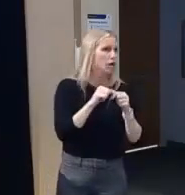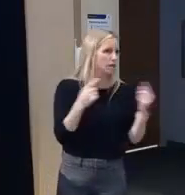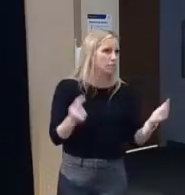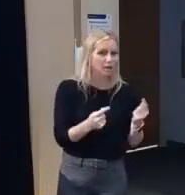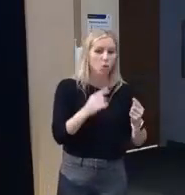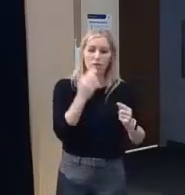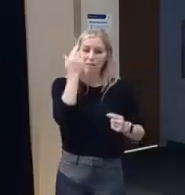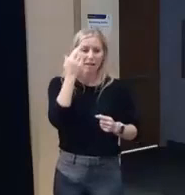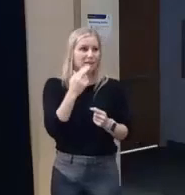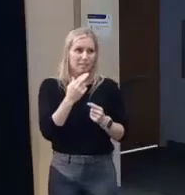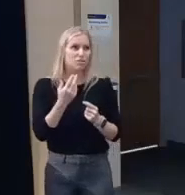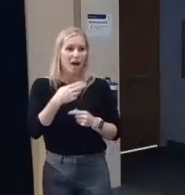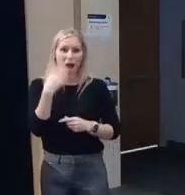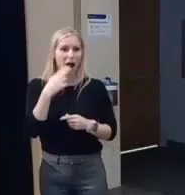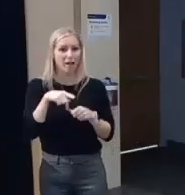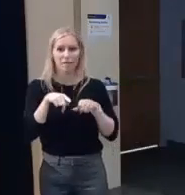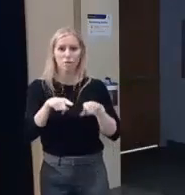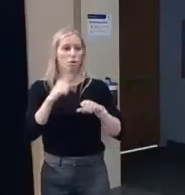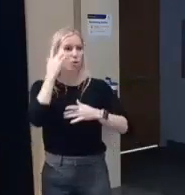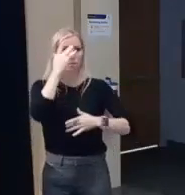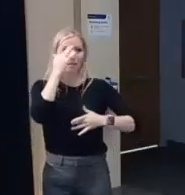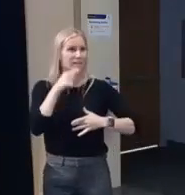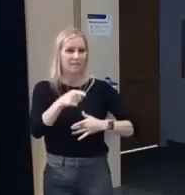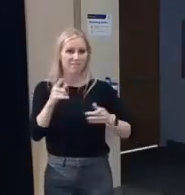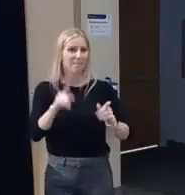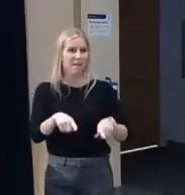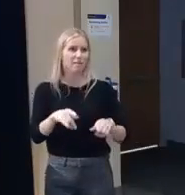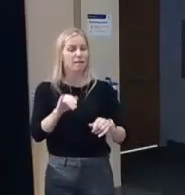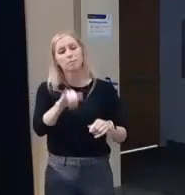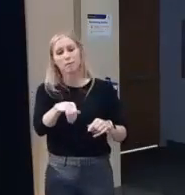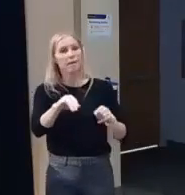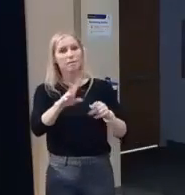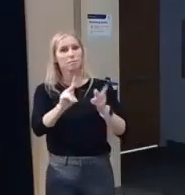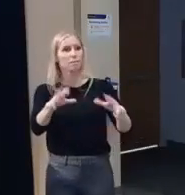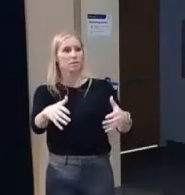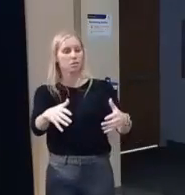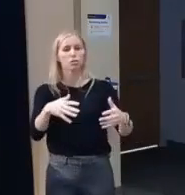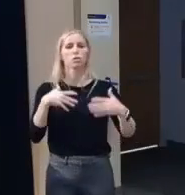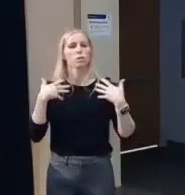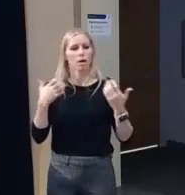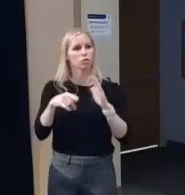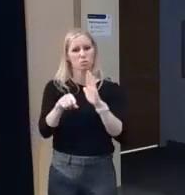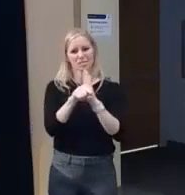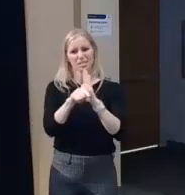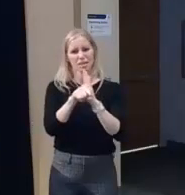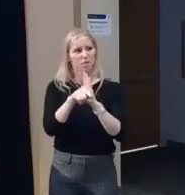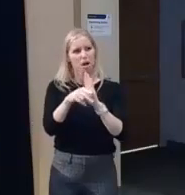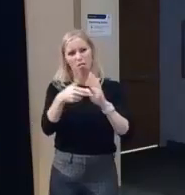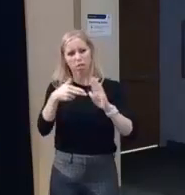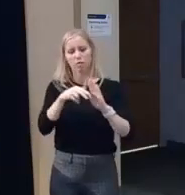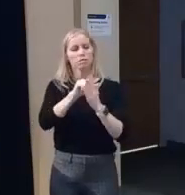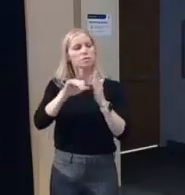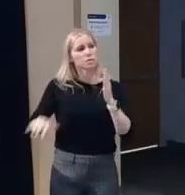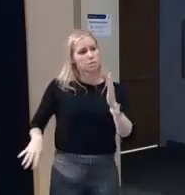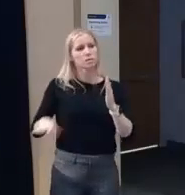population, and we're able to meet with them with non-stigmatizing and expert approaches to managing their pain.